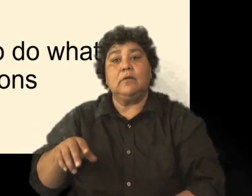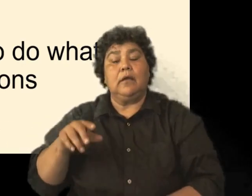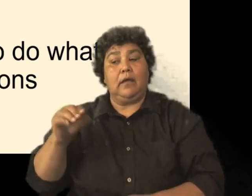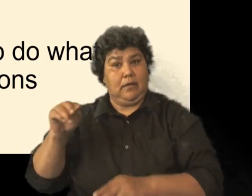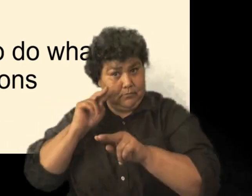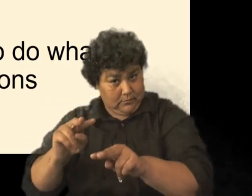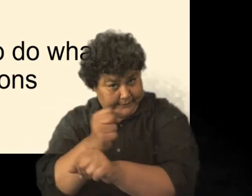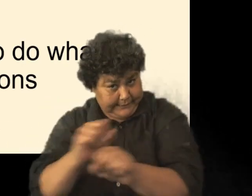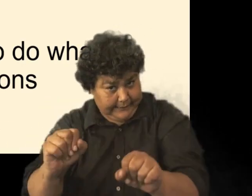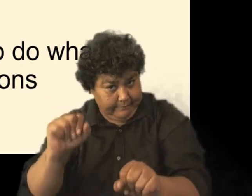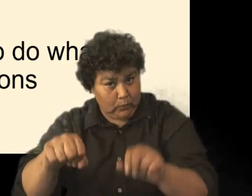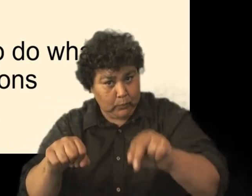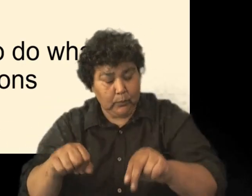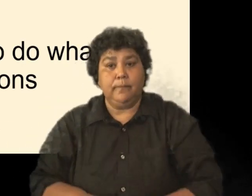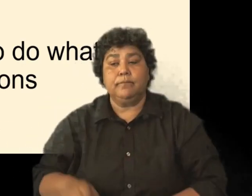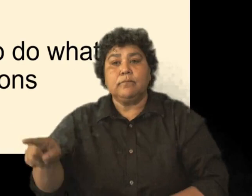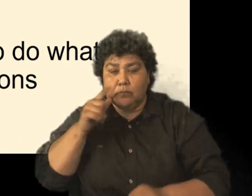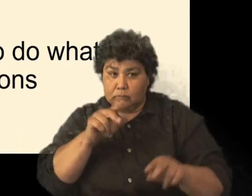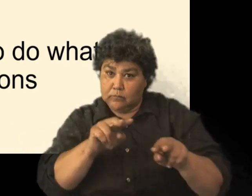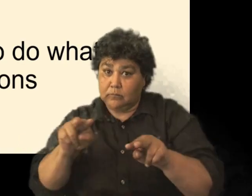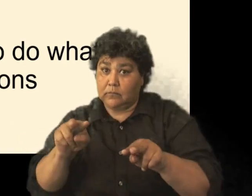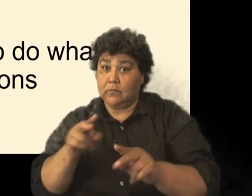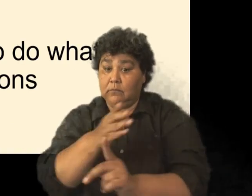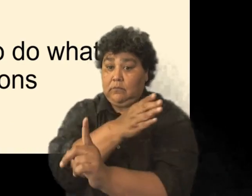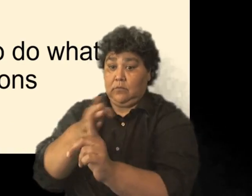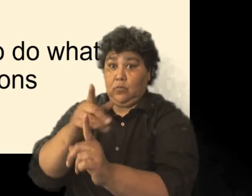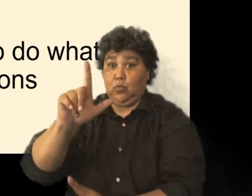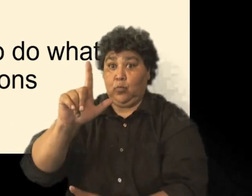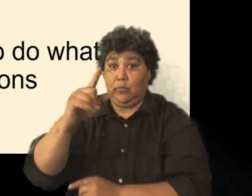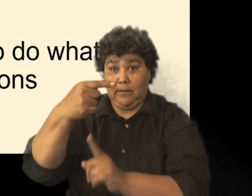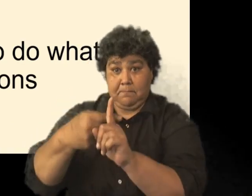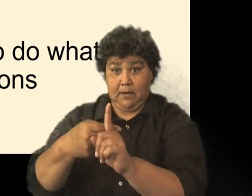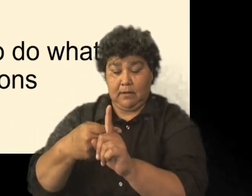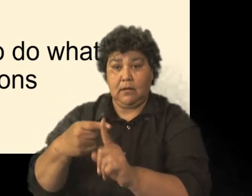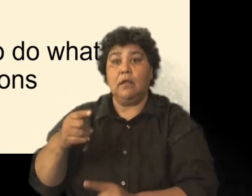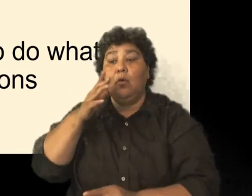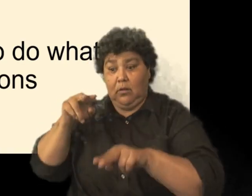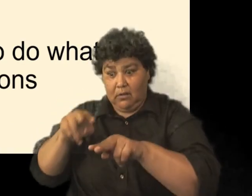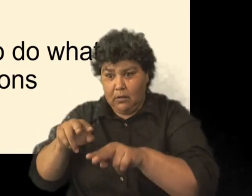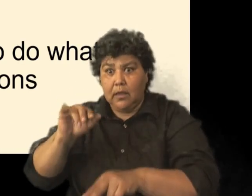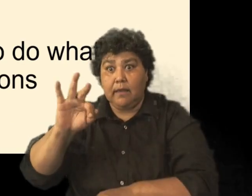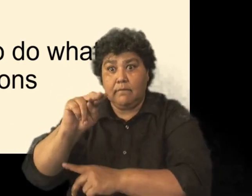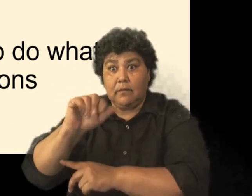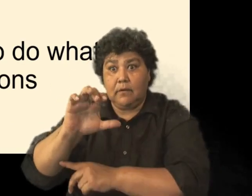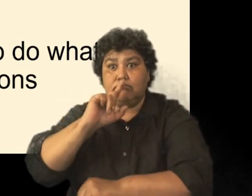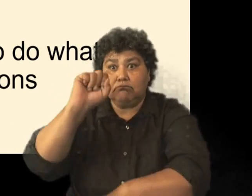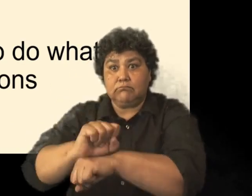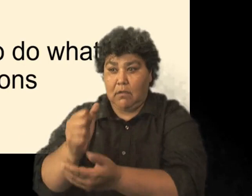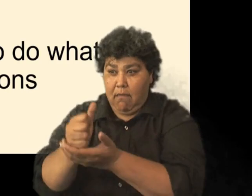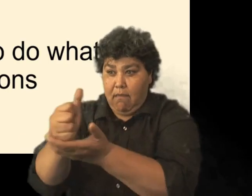difference with a benefit from NAC, patients in the placebo group will begin to receive